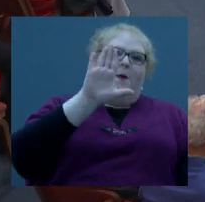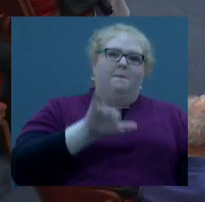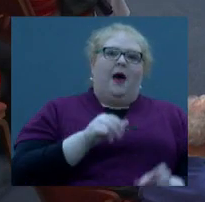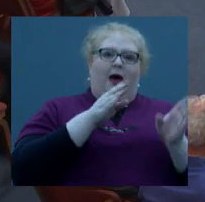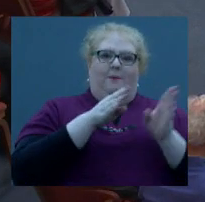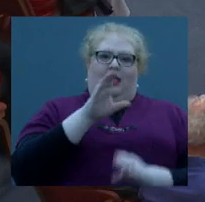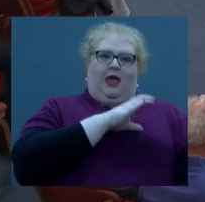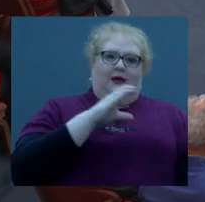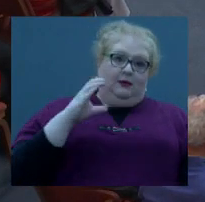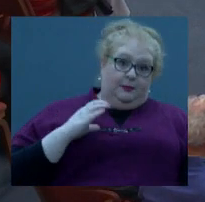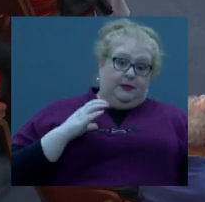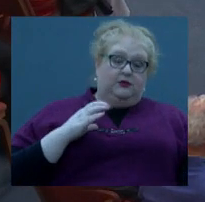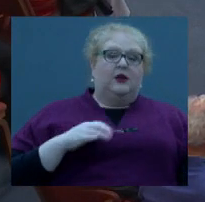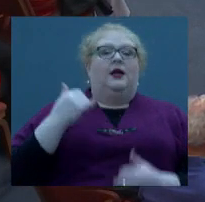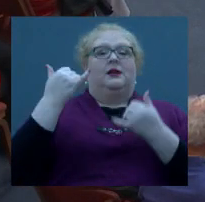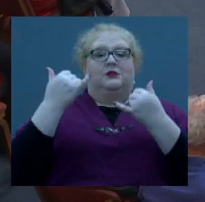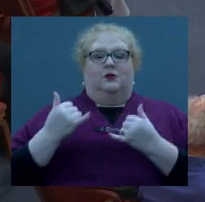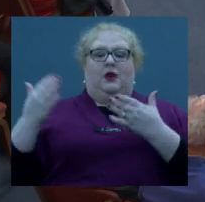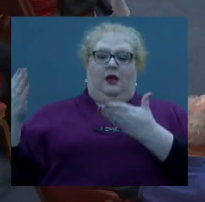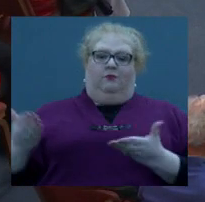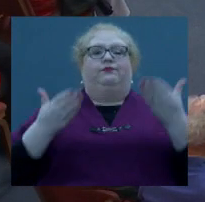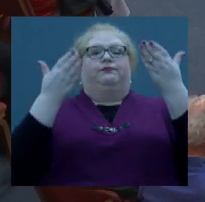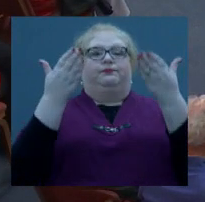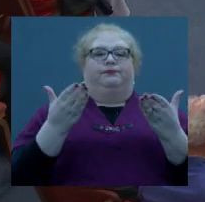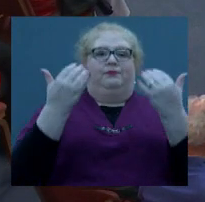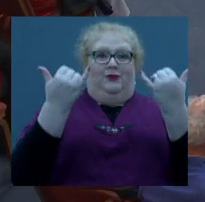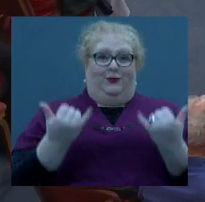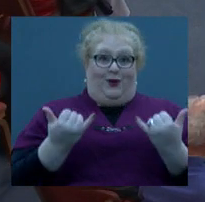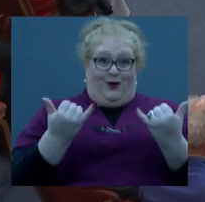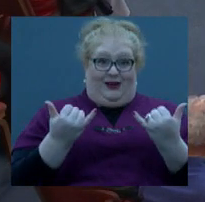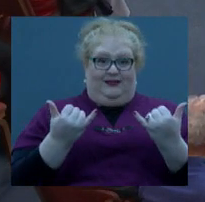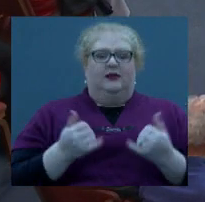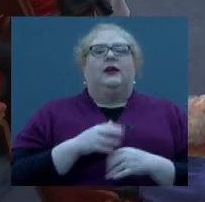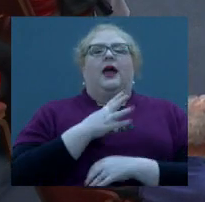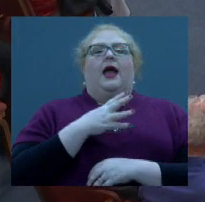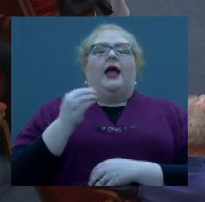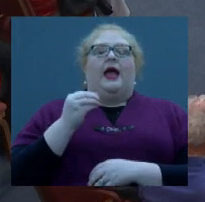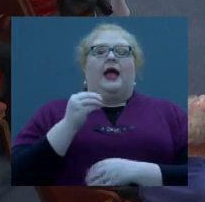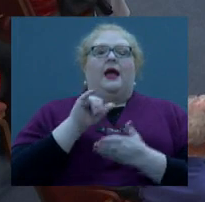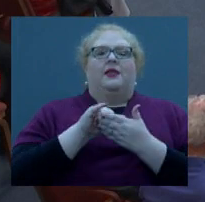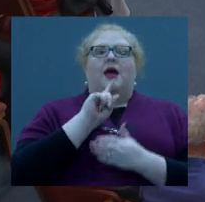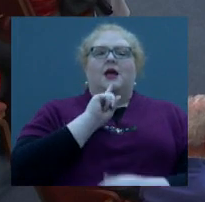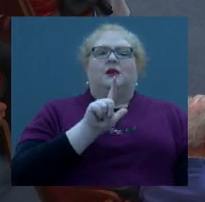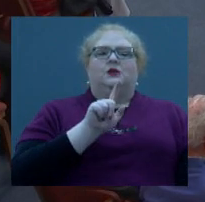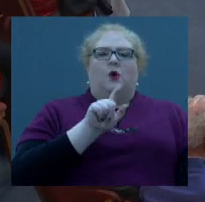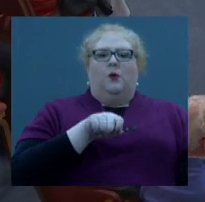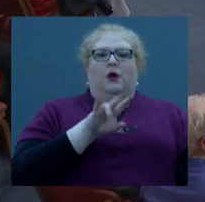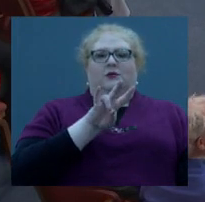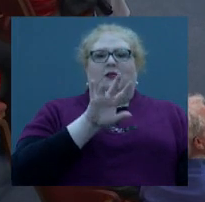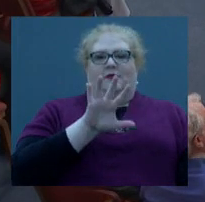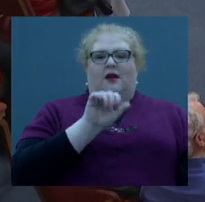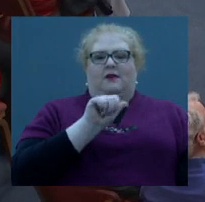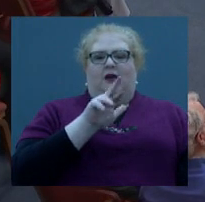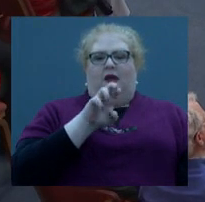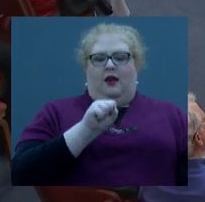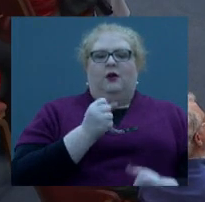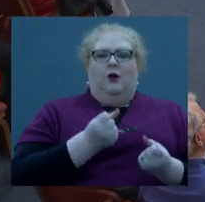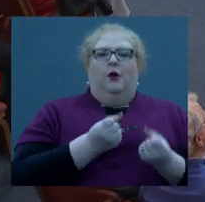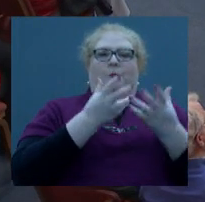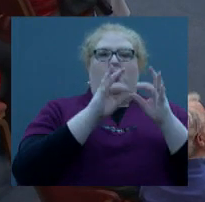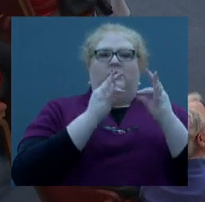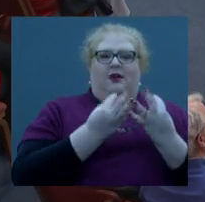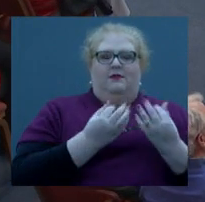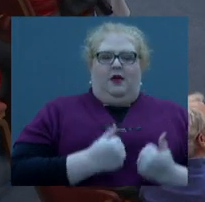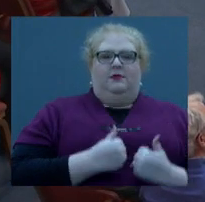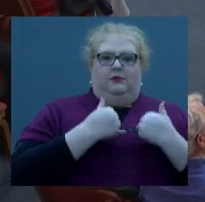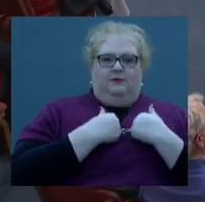Commission, which brings us to this current proposal, which would be 21.75 acres of multifamily